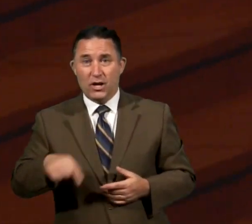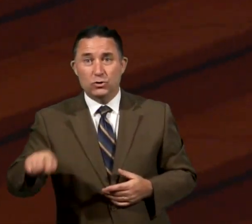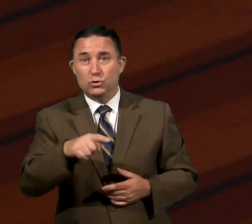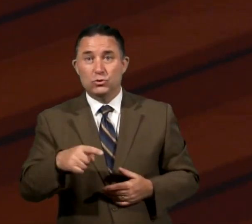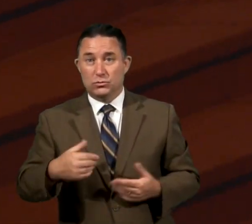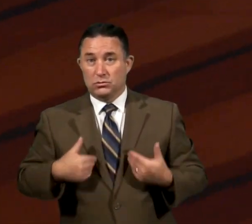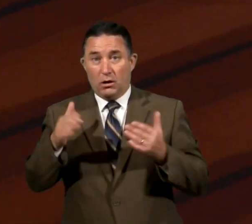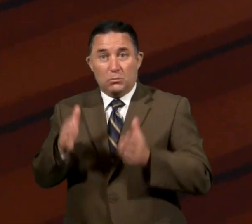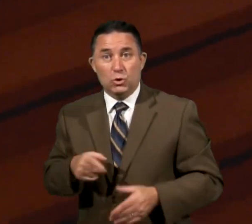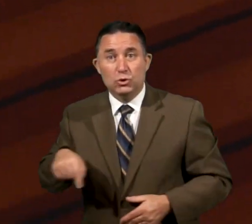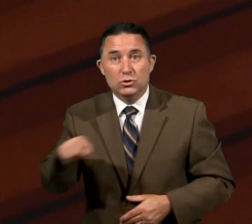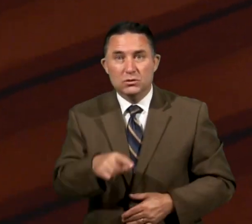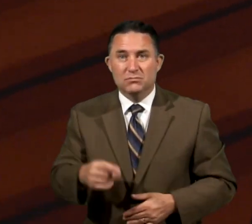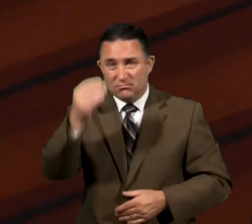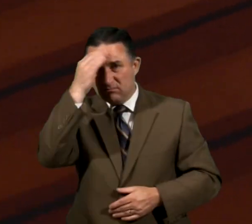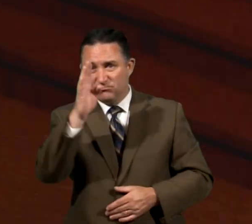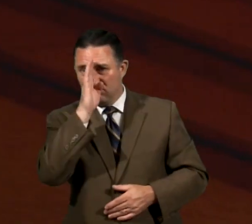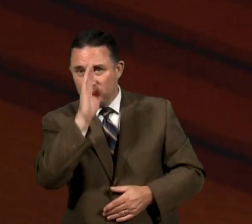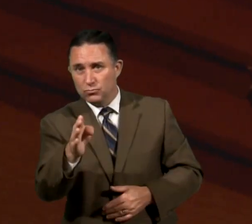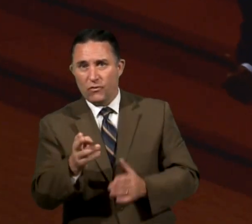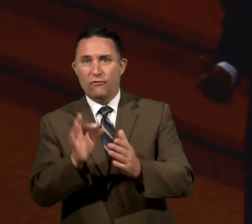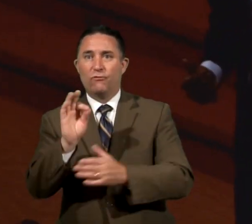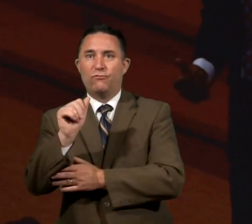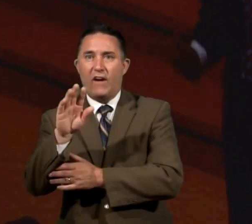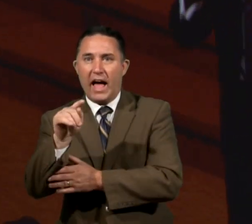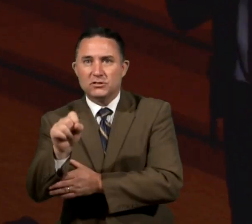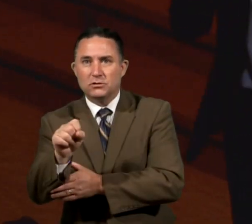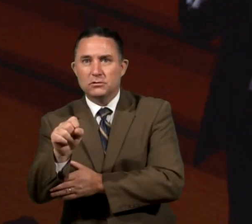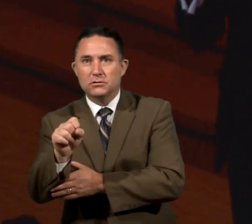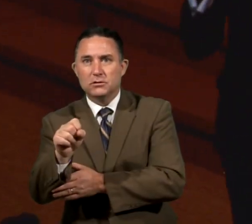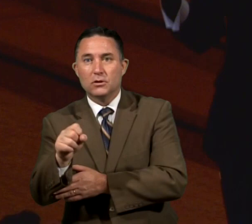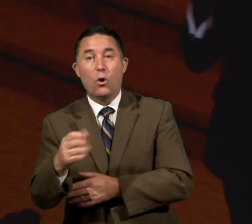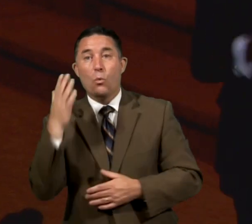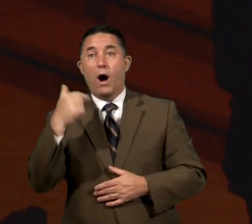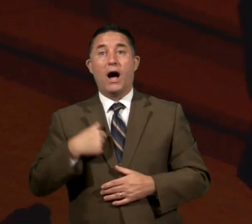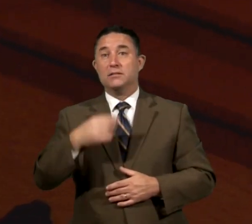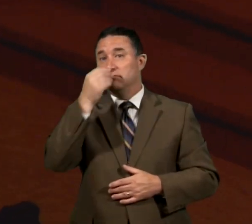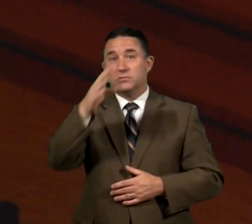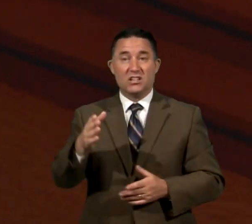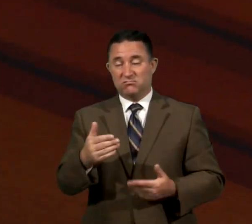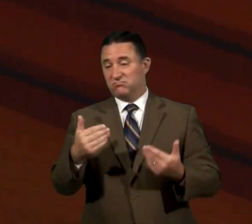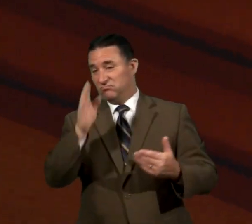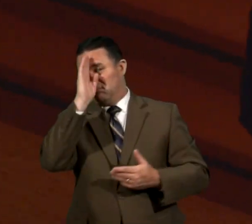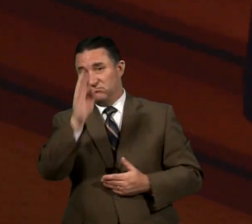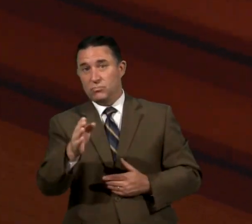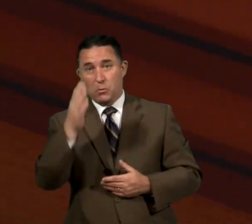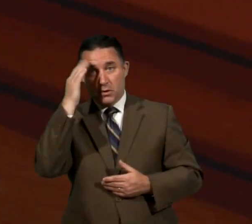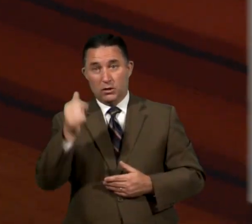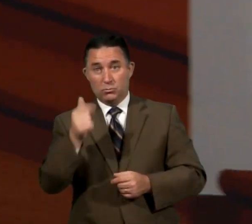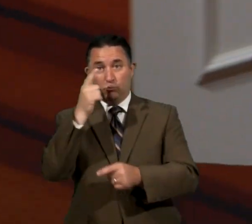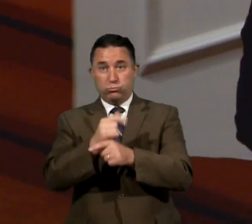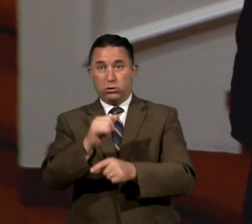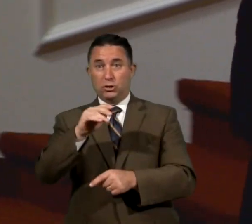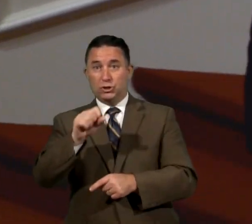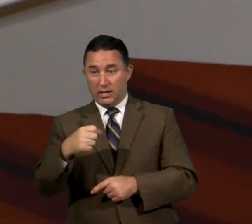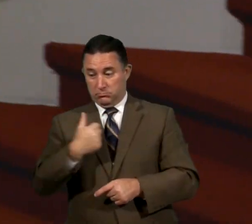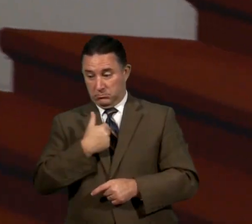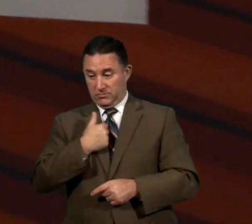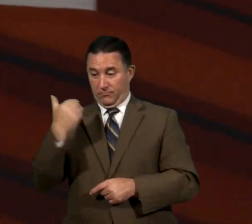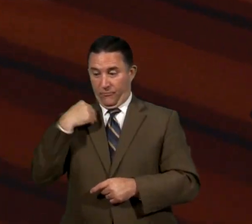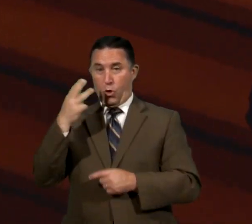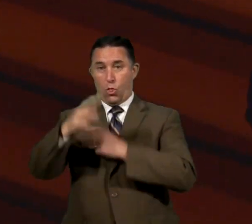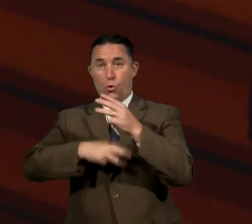blood. I'm gonna tell you the facts. Let me tell you why I don't care. Because when Brother James was out in the